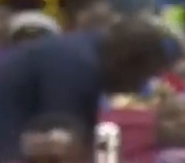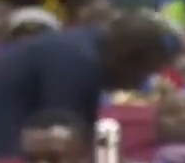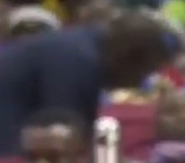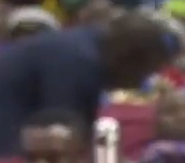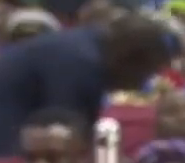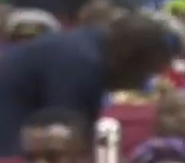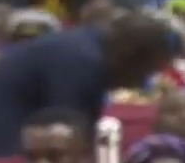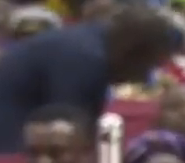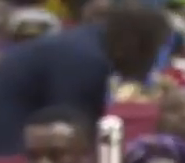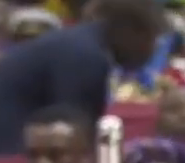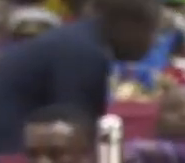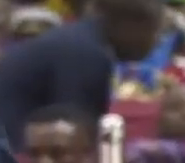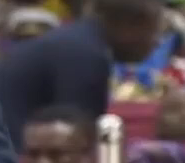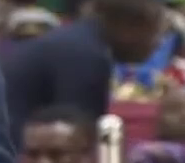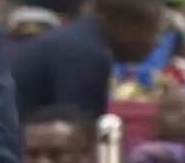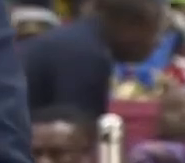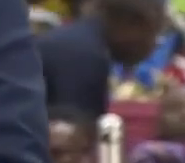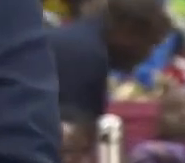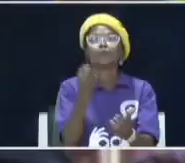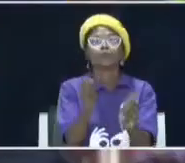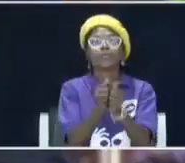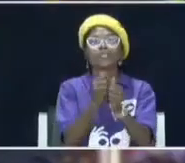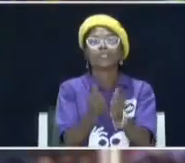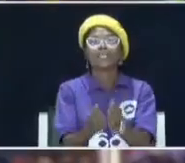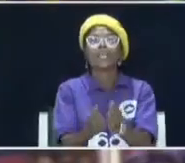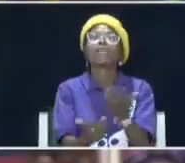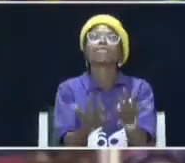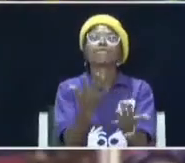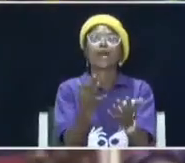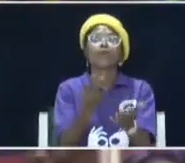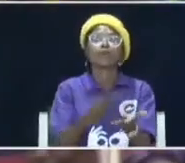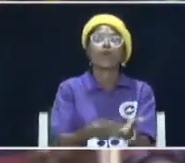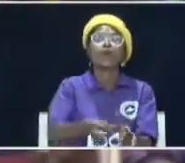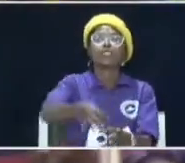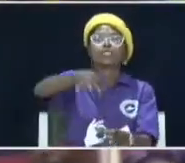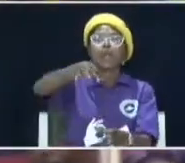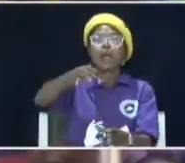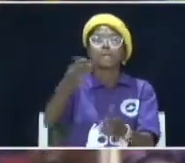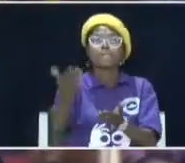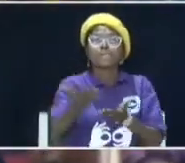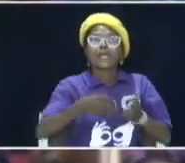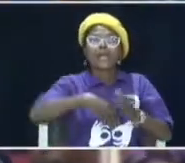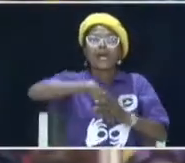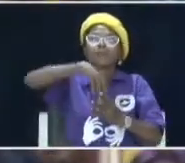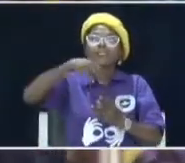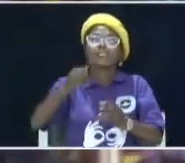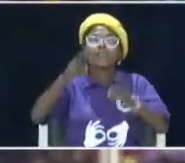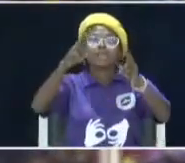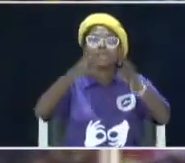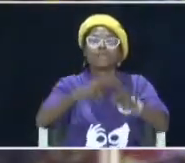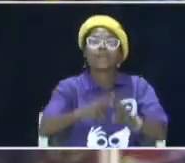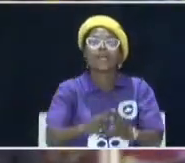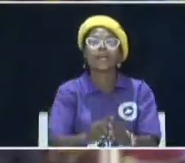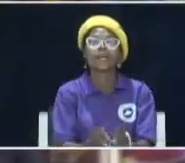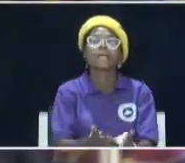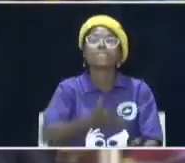May the fire of the Holy Spirit bring out the very best in every one of us in the name of